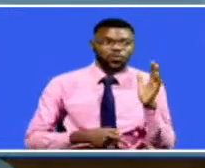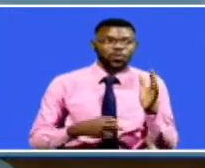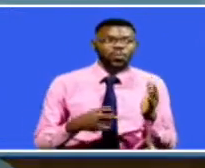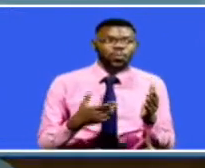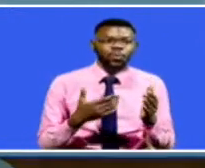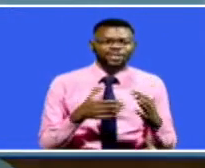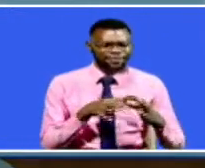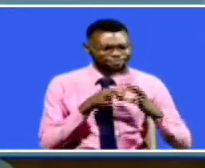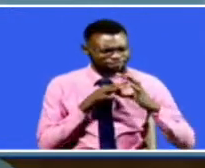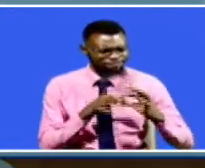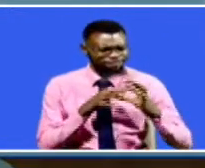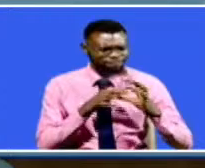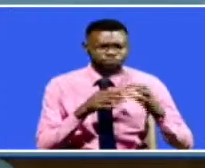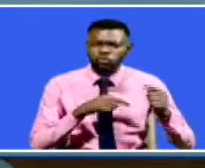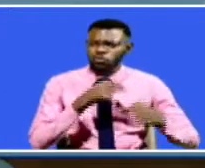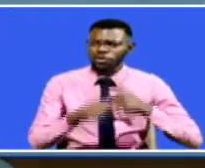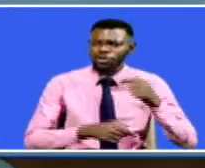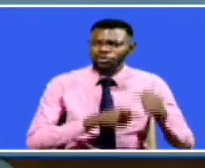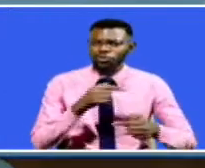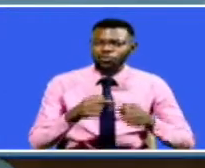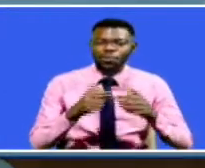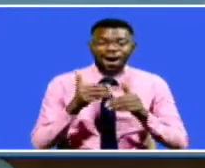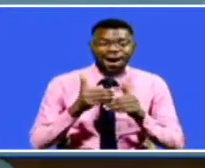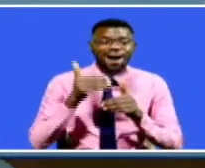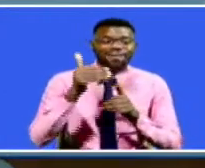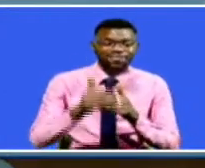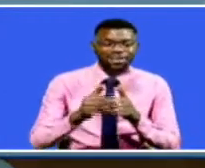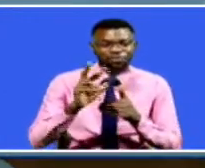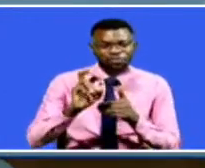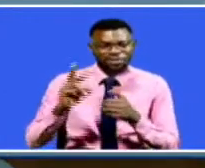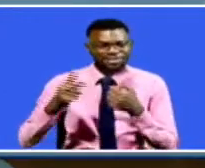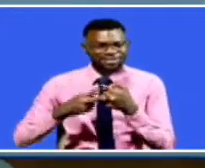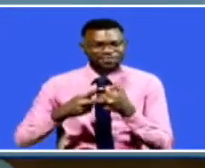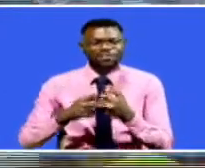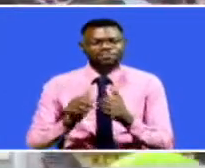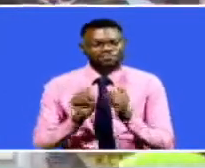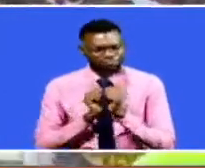remain intact beyond 2027.